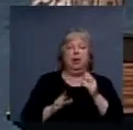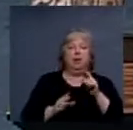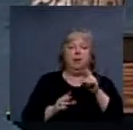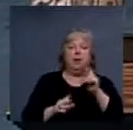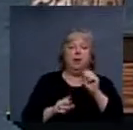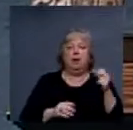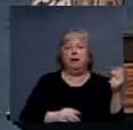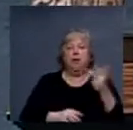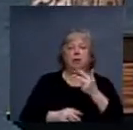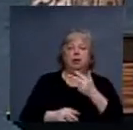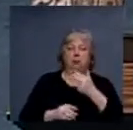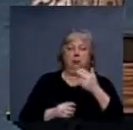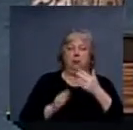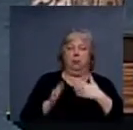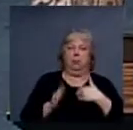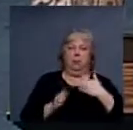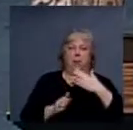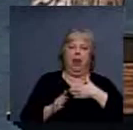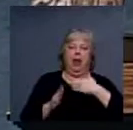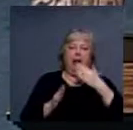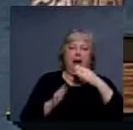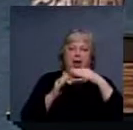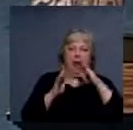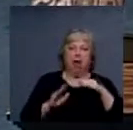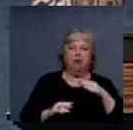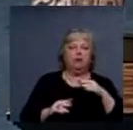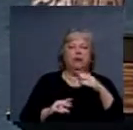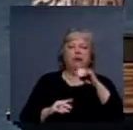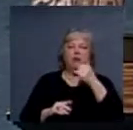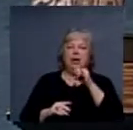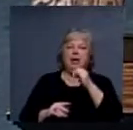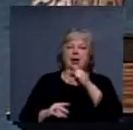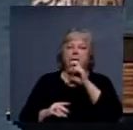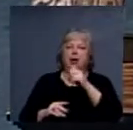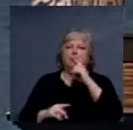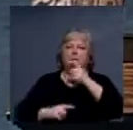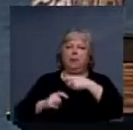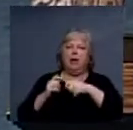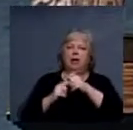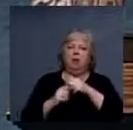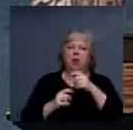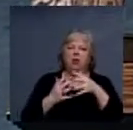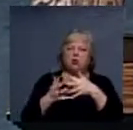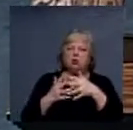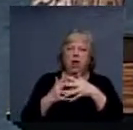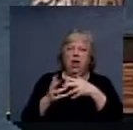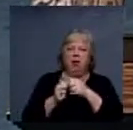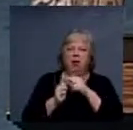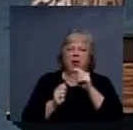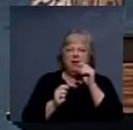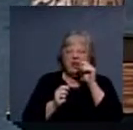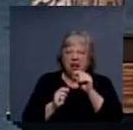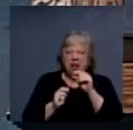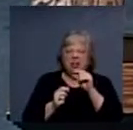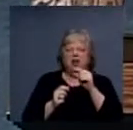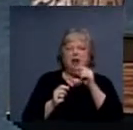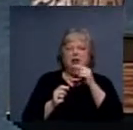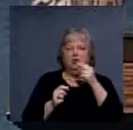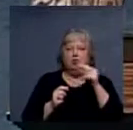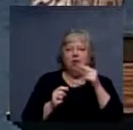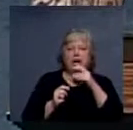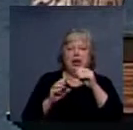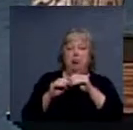28th and Chester Street. Yellow bus route signs were replaced by gray with very little of the new green and bright